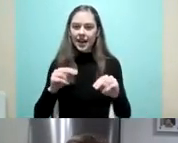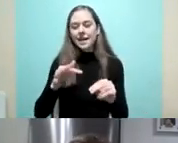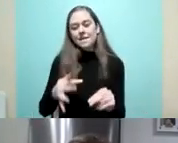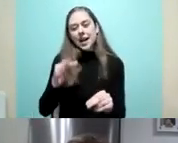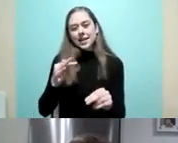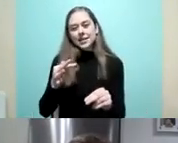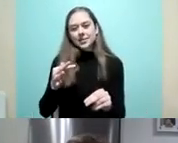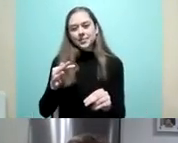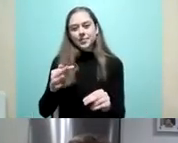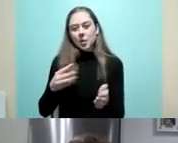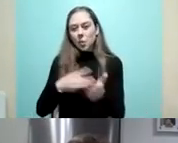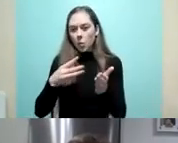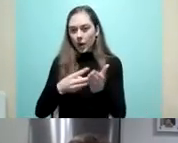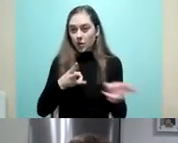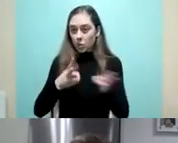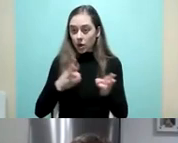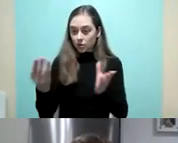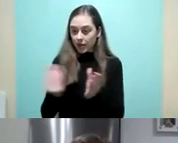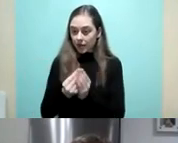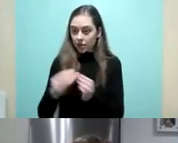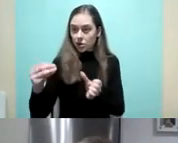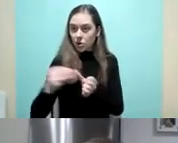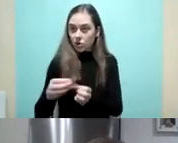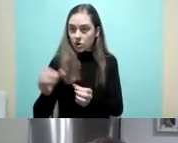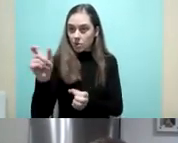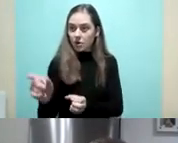people, when we work together, it's brilliant. We need that support.